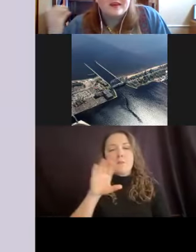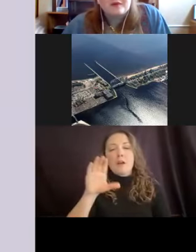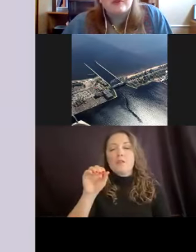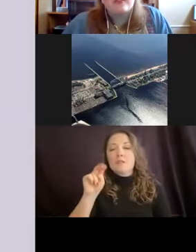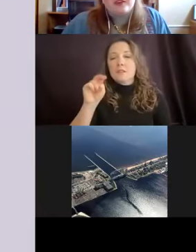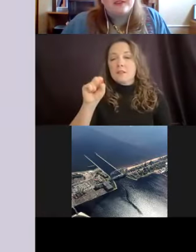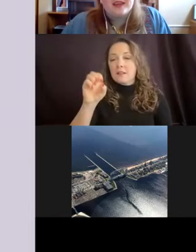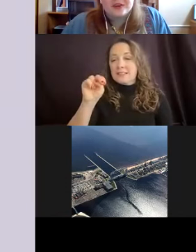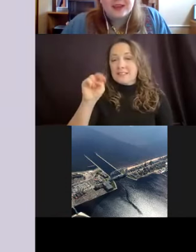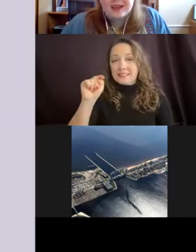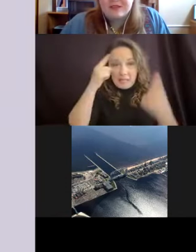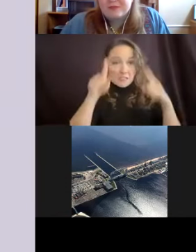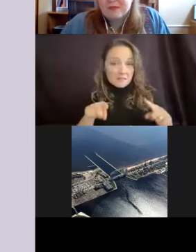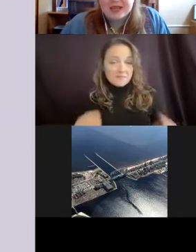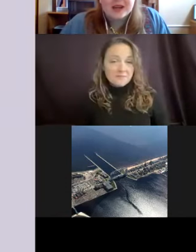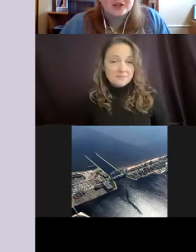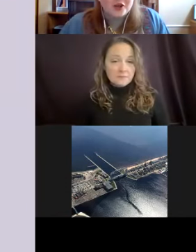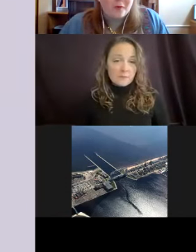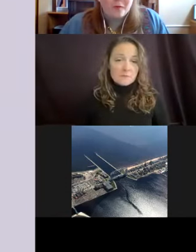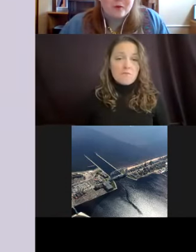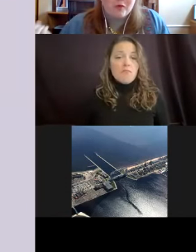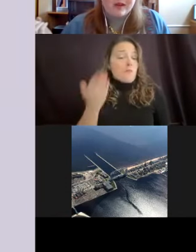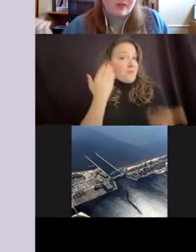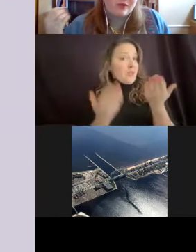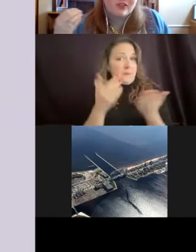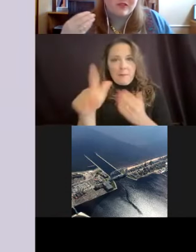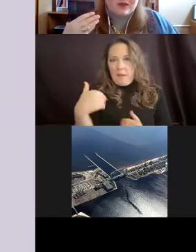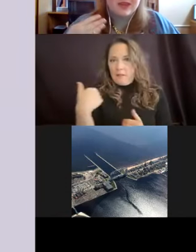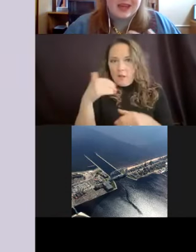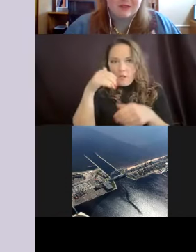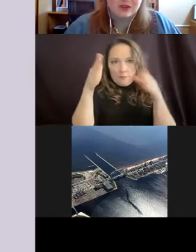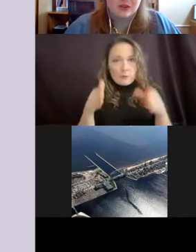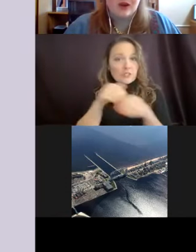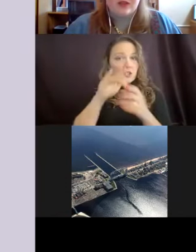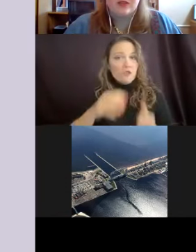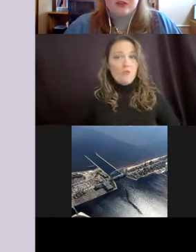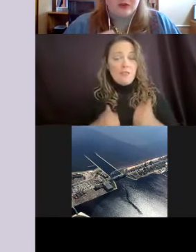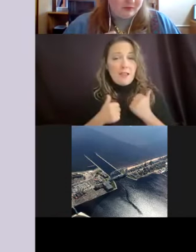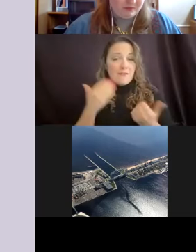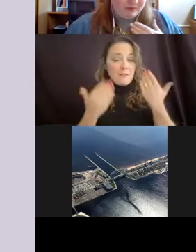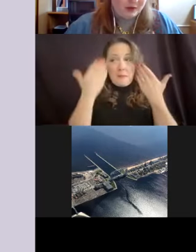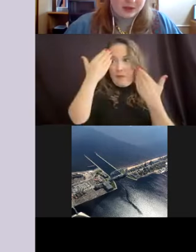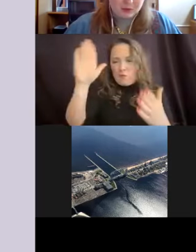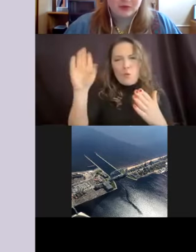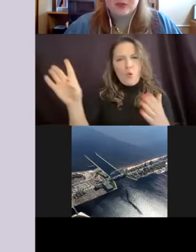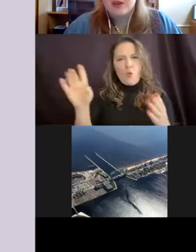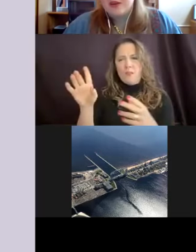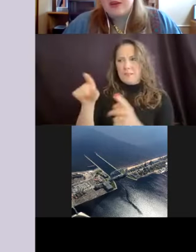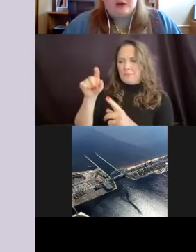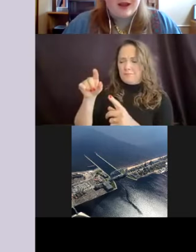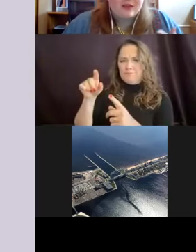Consider that the young person in your life might not know what specific behaviors constitute